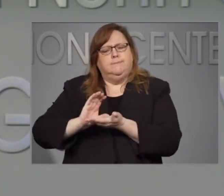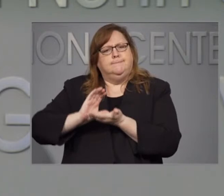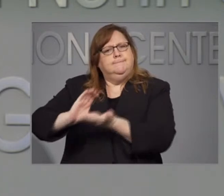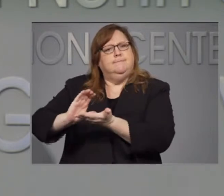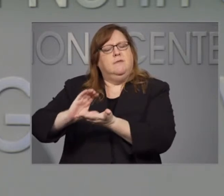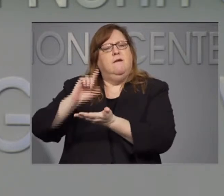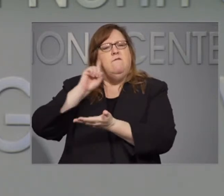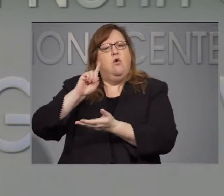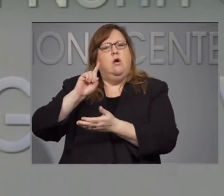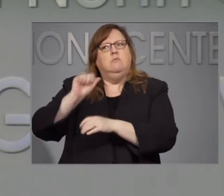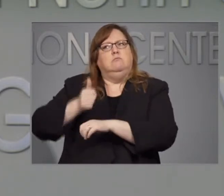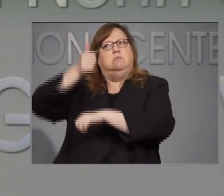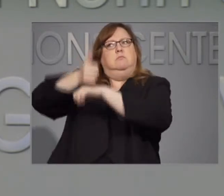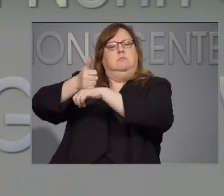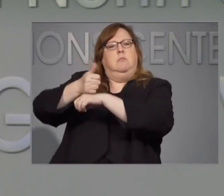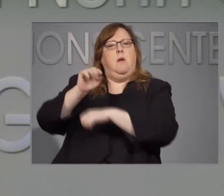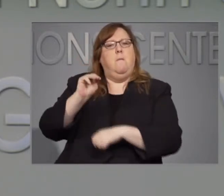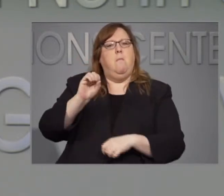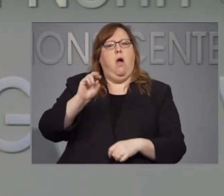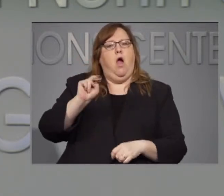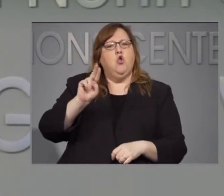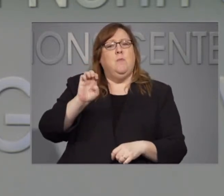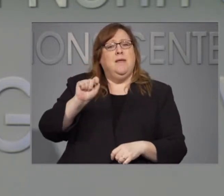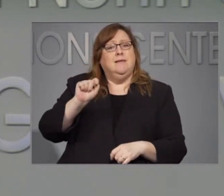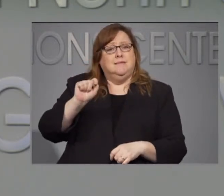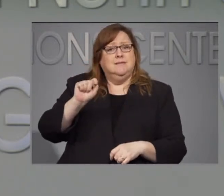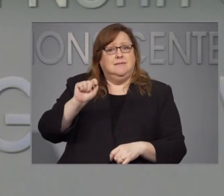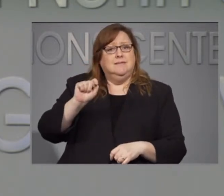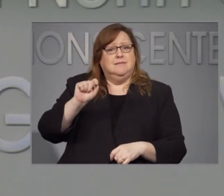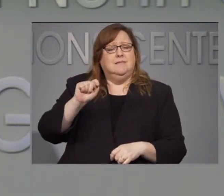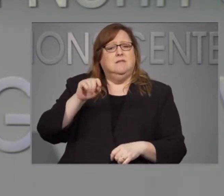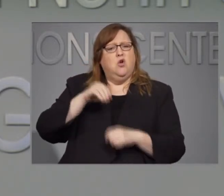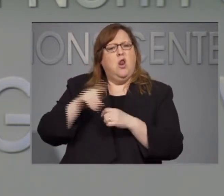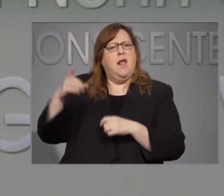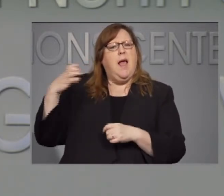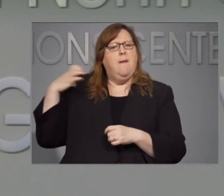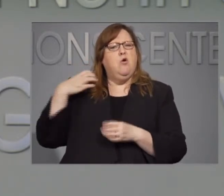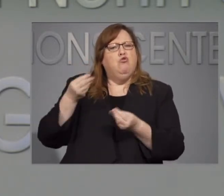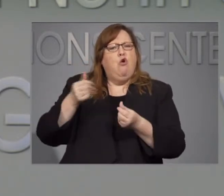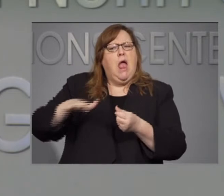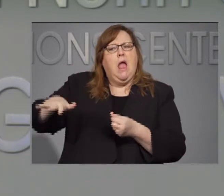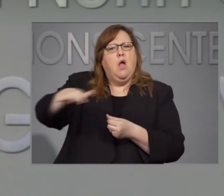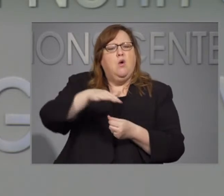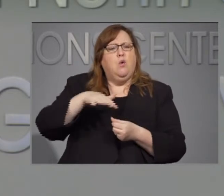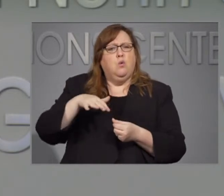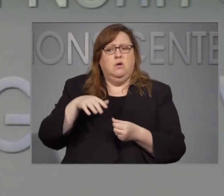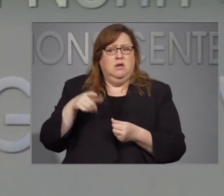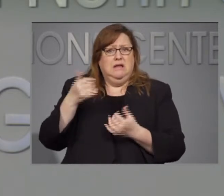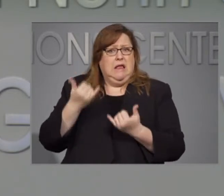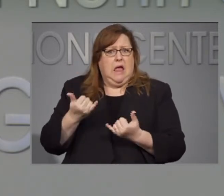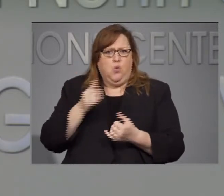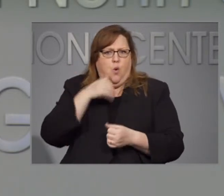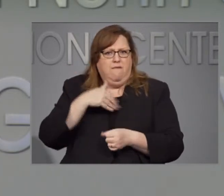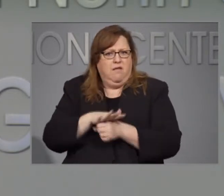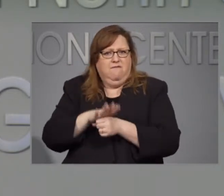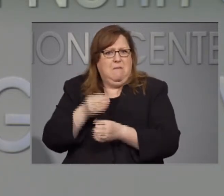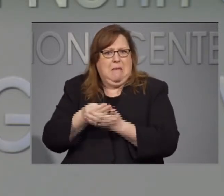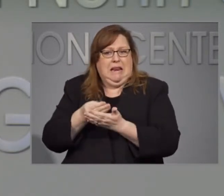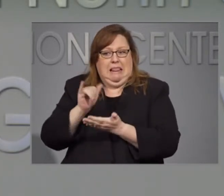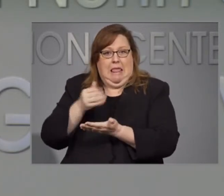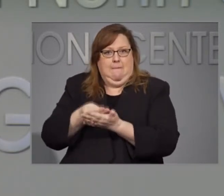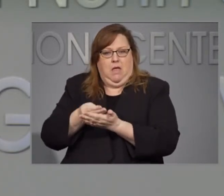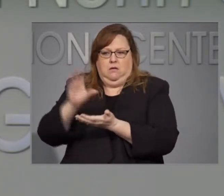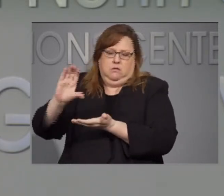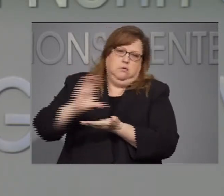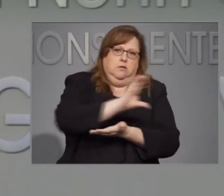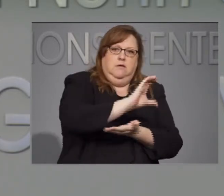Now that that money isn't in the budget coming forward, is there money somewhere else in another agency that could fund that? And do you think the process should stay as it